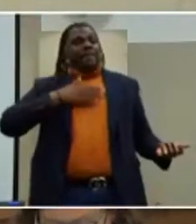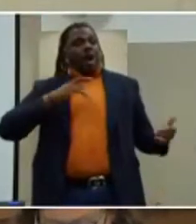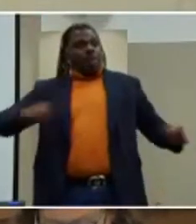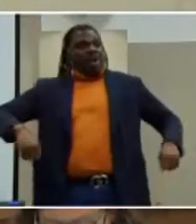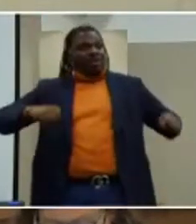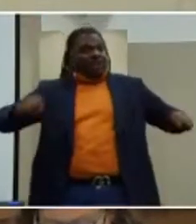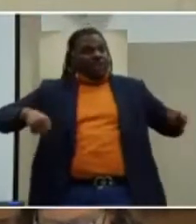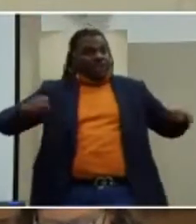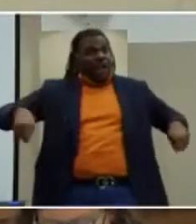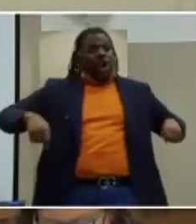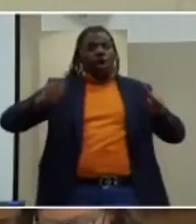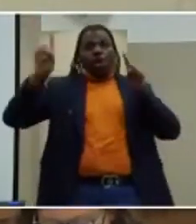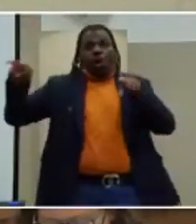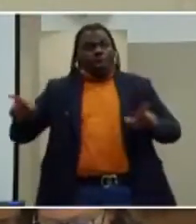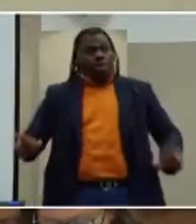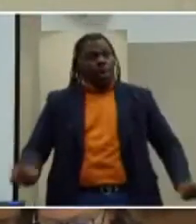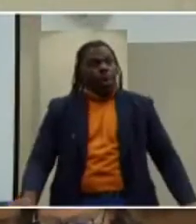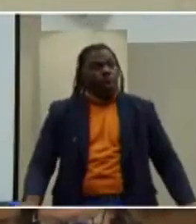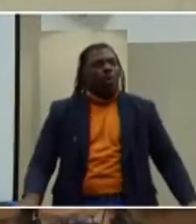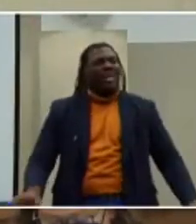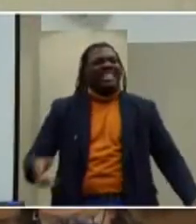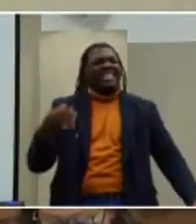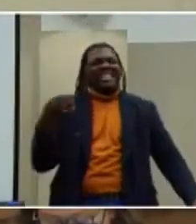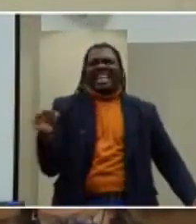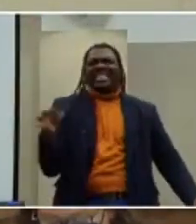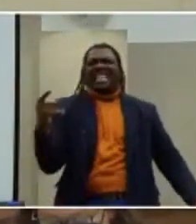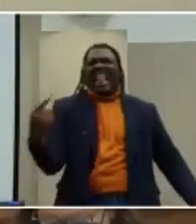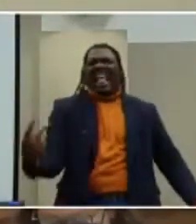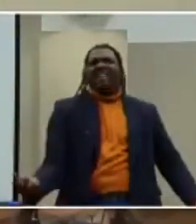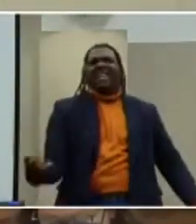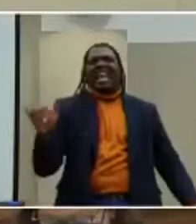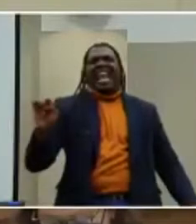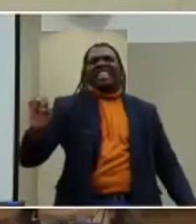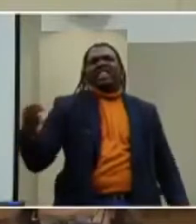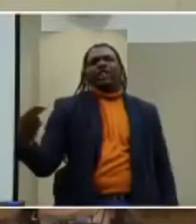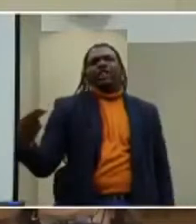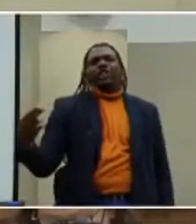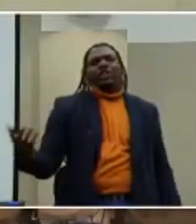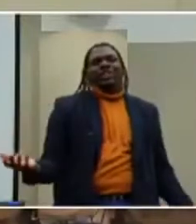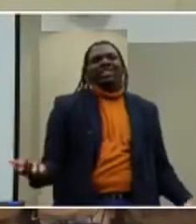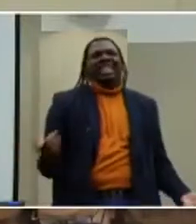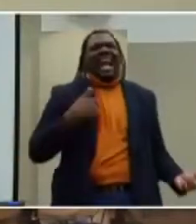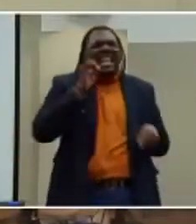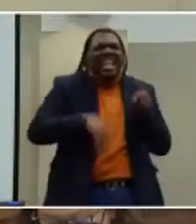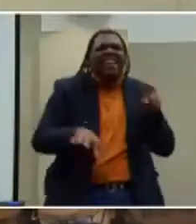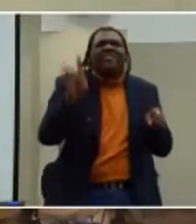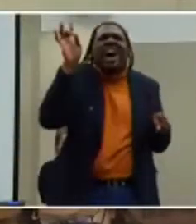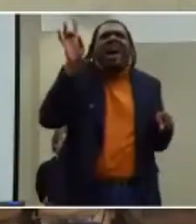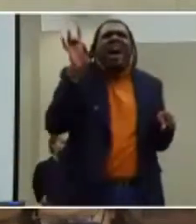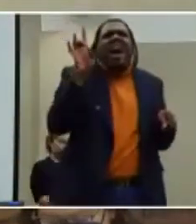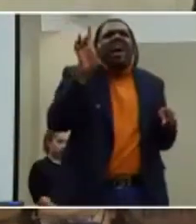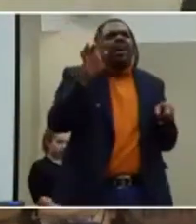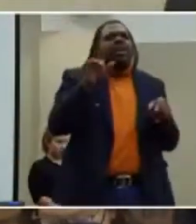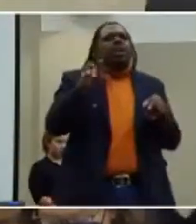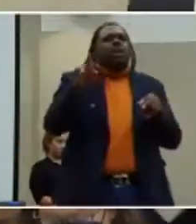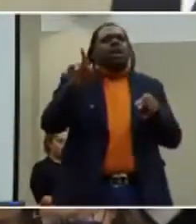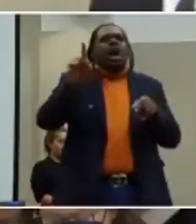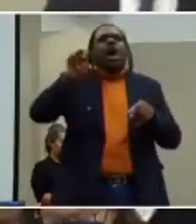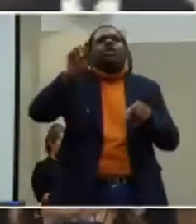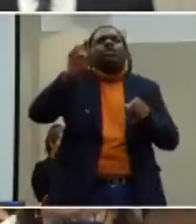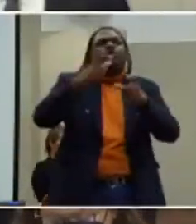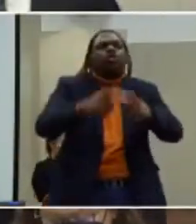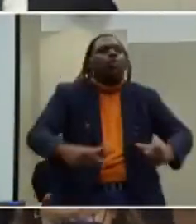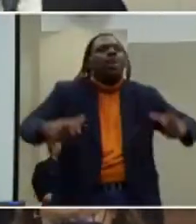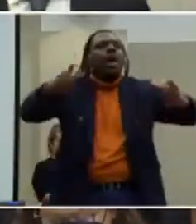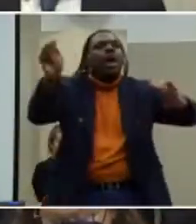wheelchair will go as low as 19.5 inches. I can't find a toilet to get off and